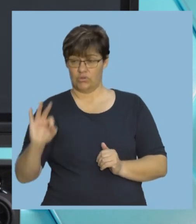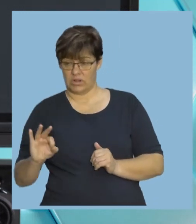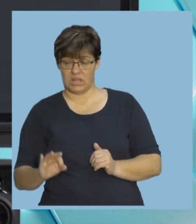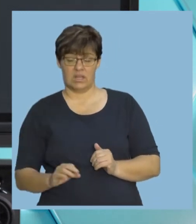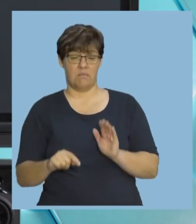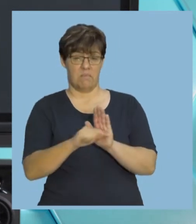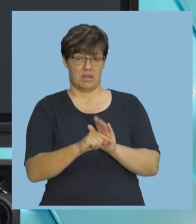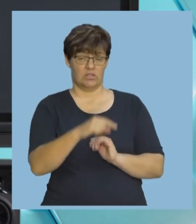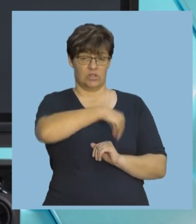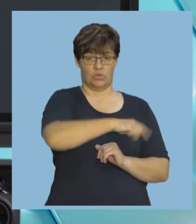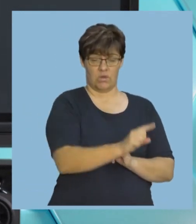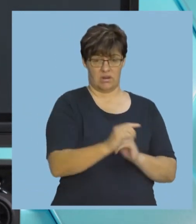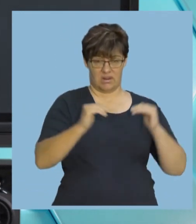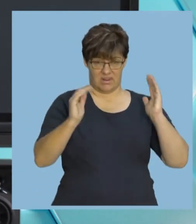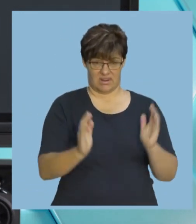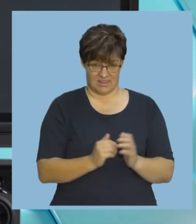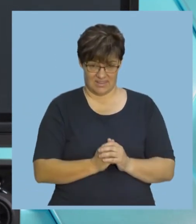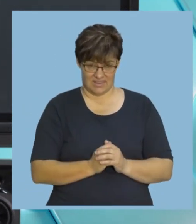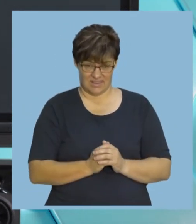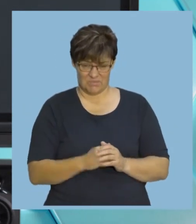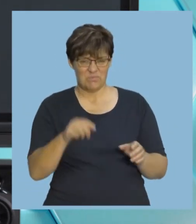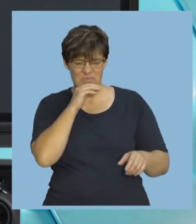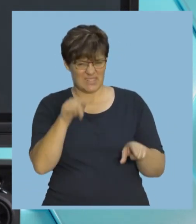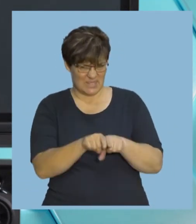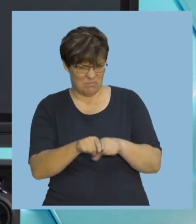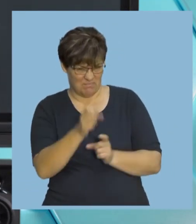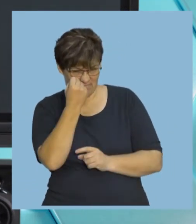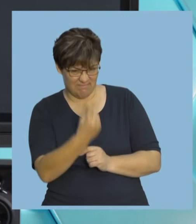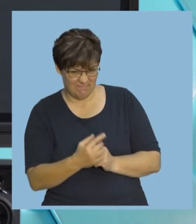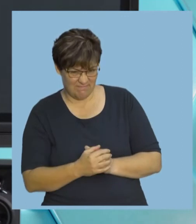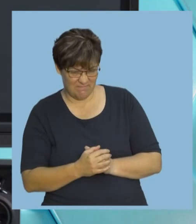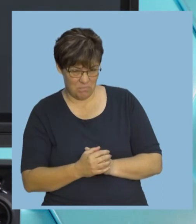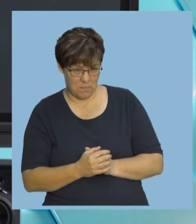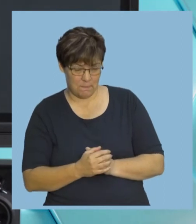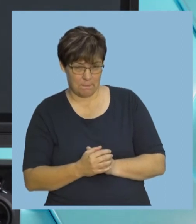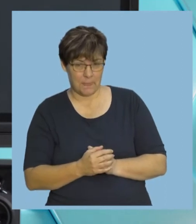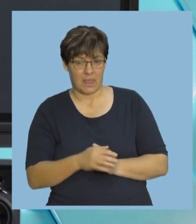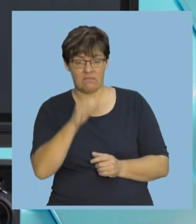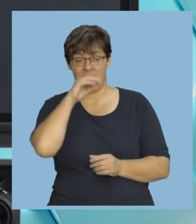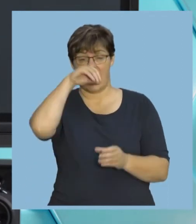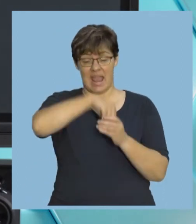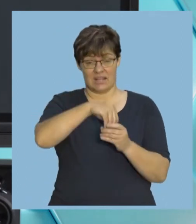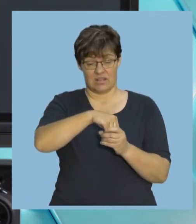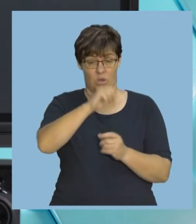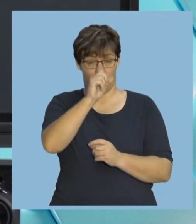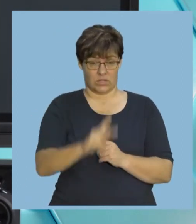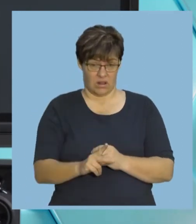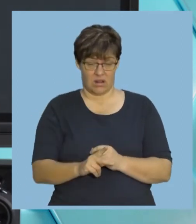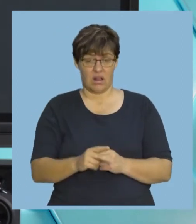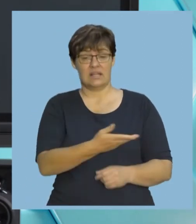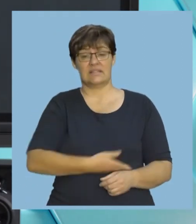actually interquartile range divided by 2, which is the same thing. Does that make sense? So if I